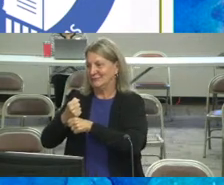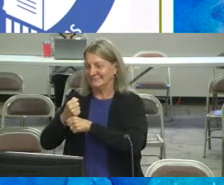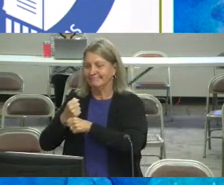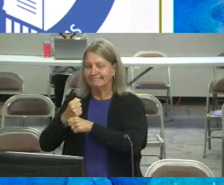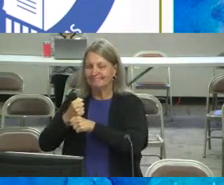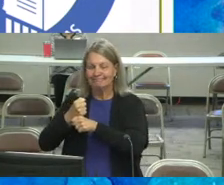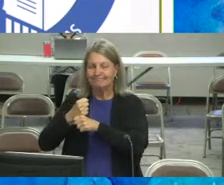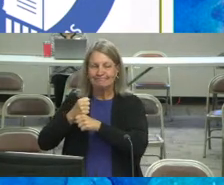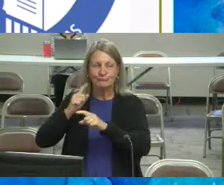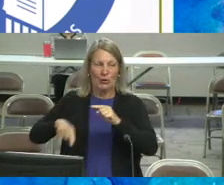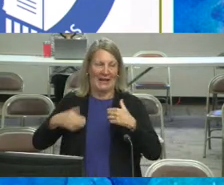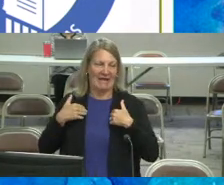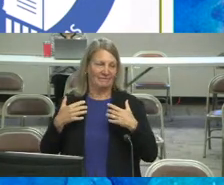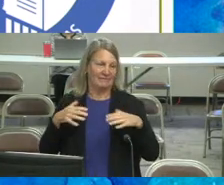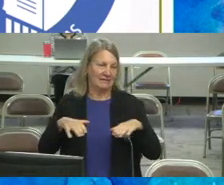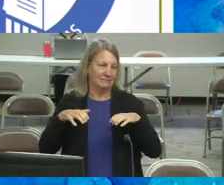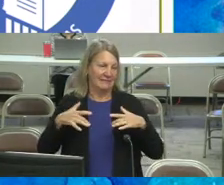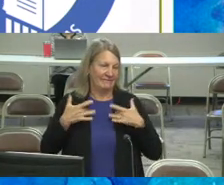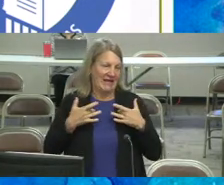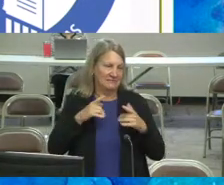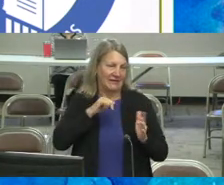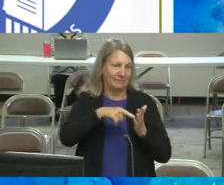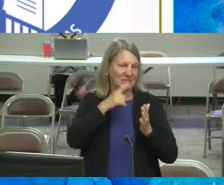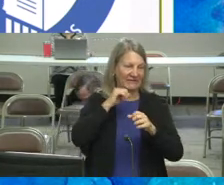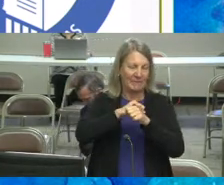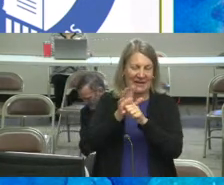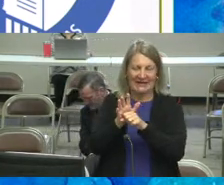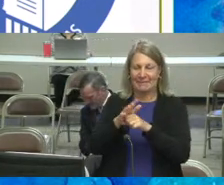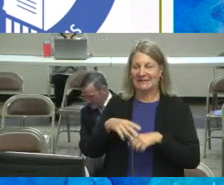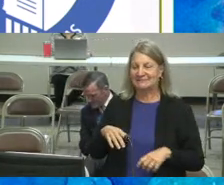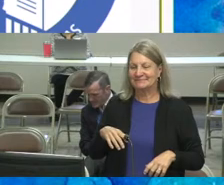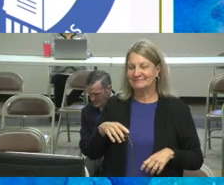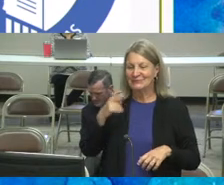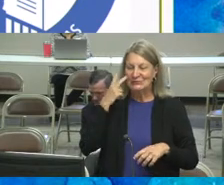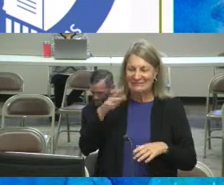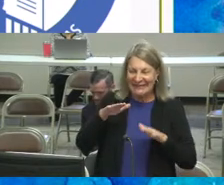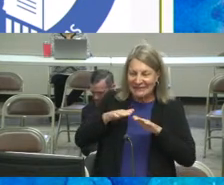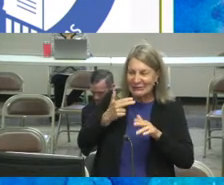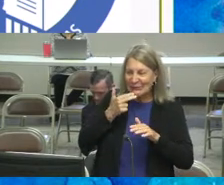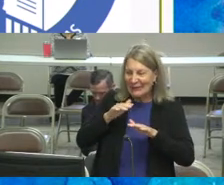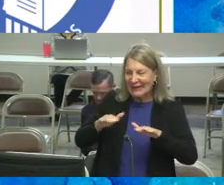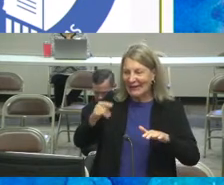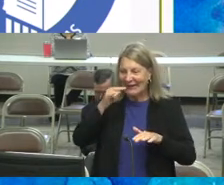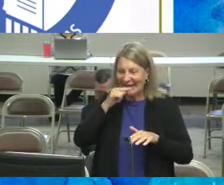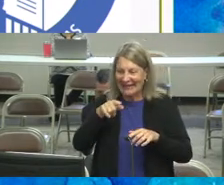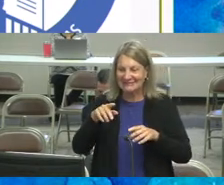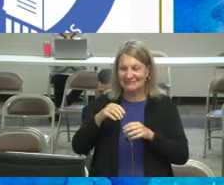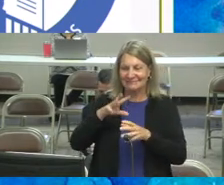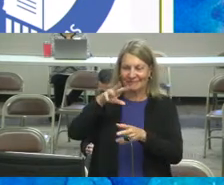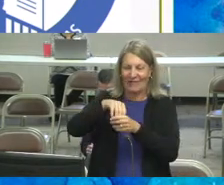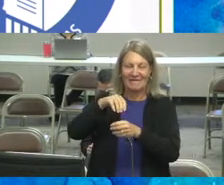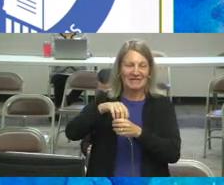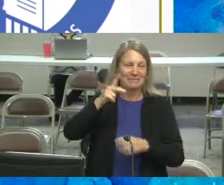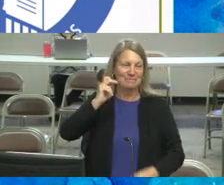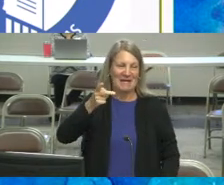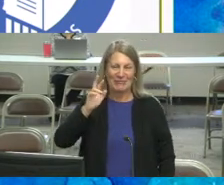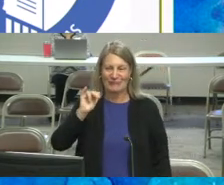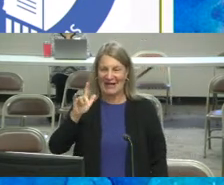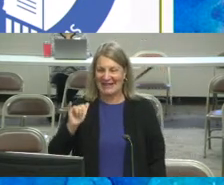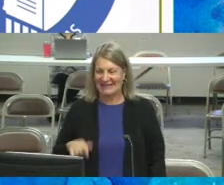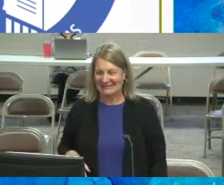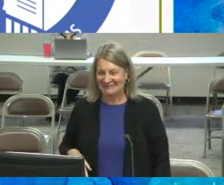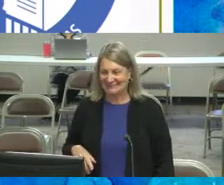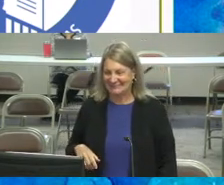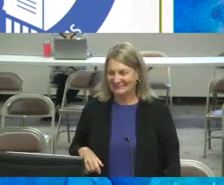feel like everything's coming back to life after the previous three years when we couldn't have hold events due to the pandemic so it's great